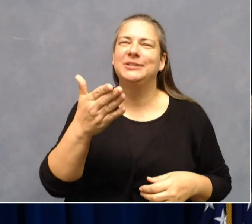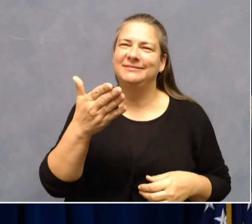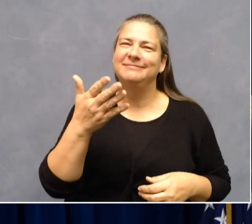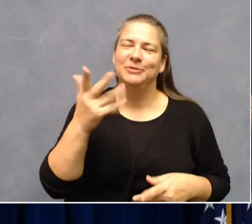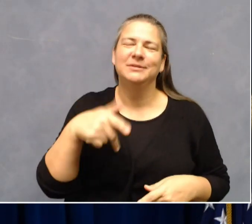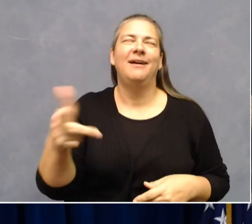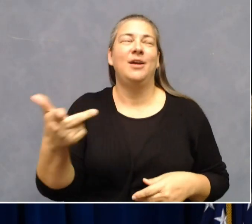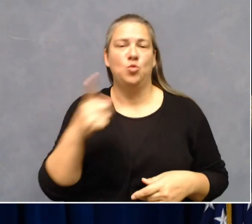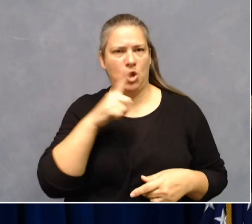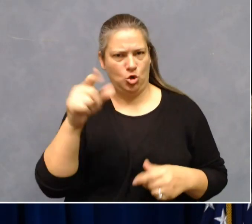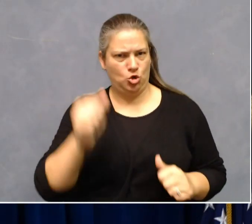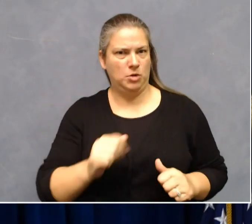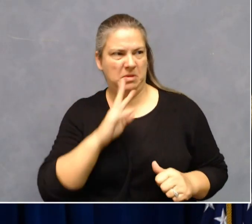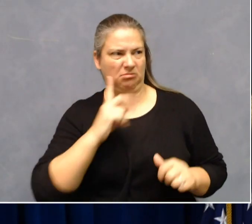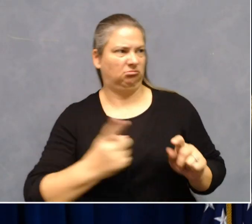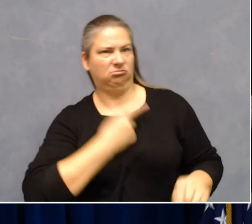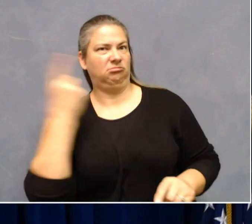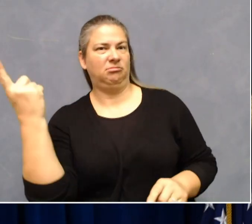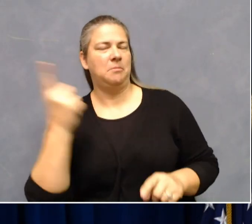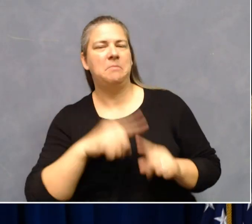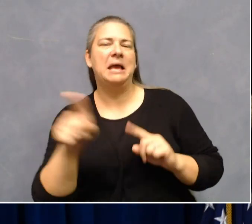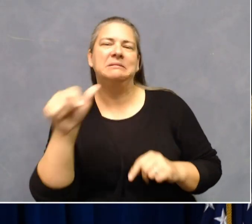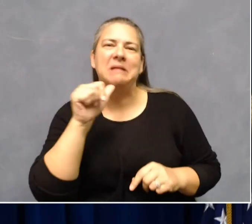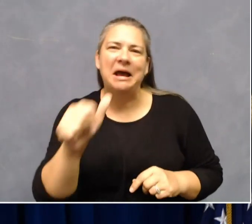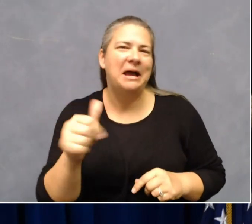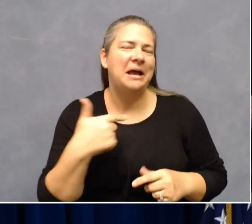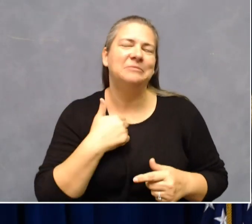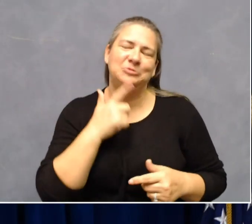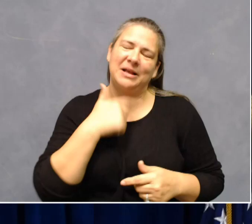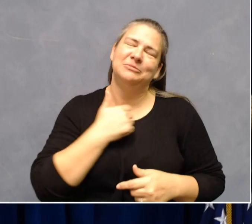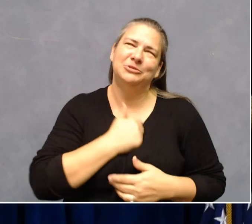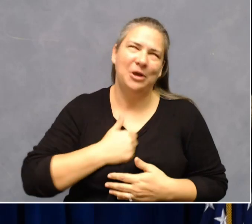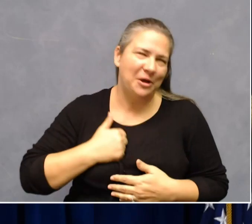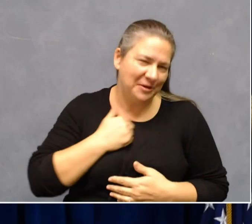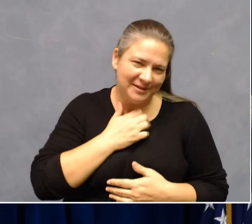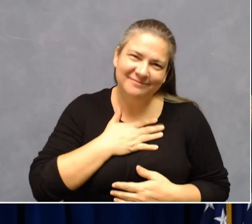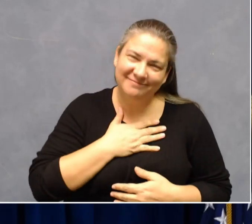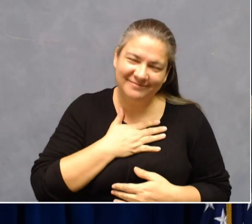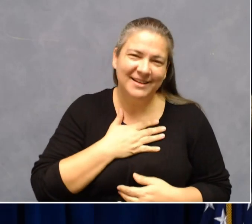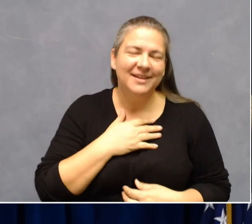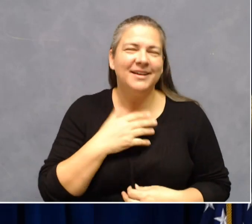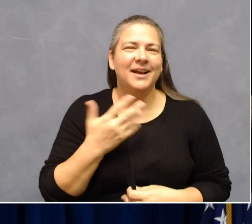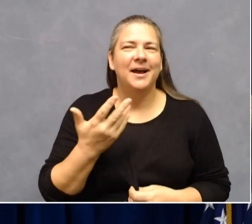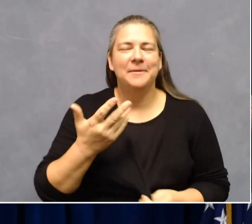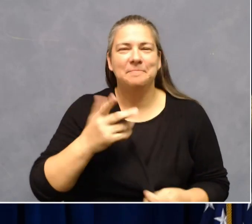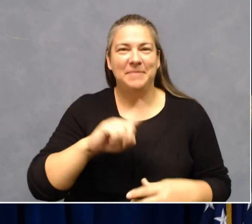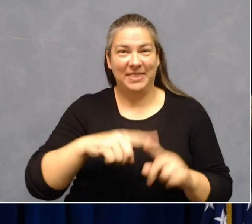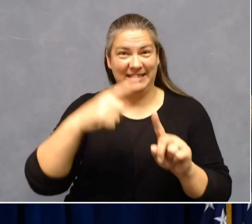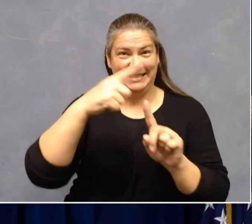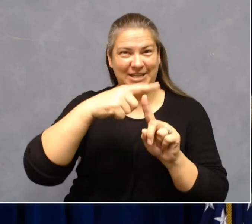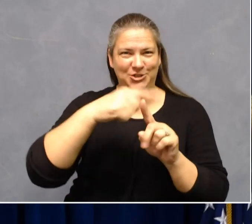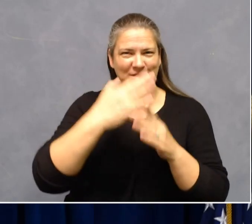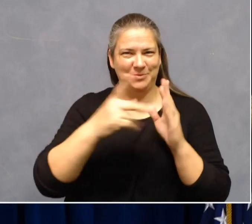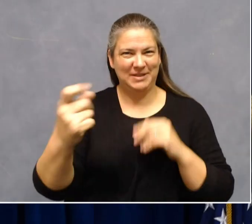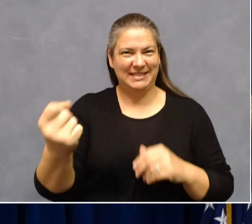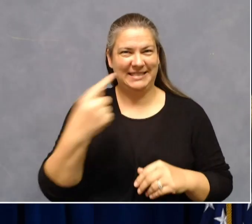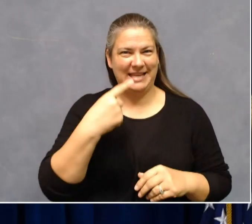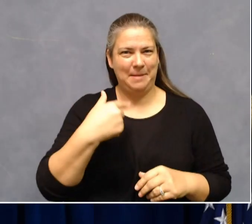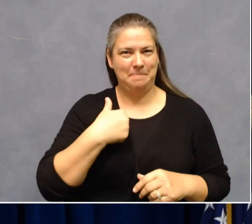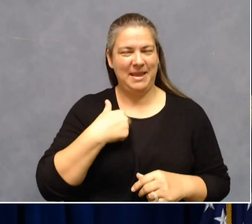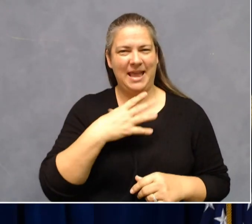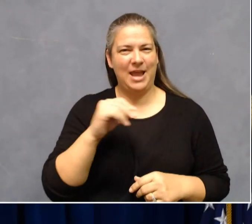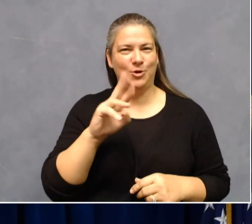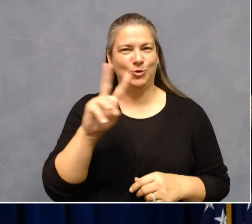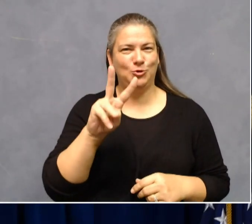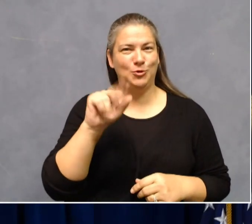personally, and I'm still sorry about that. However, the T-shirt somebody sent of me and Tupac, that was